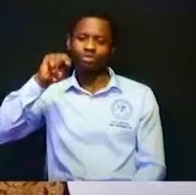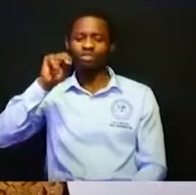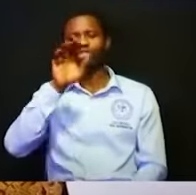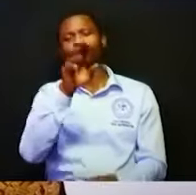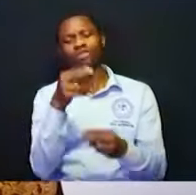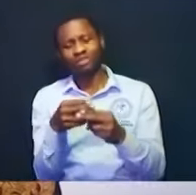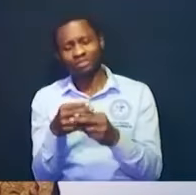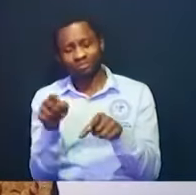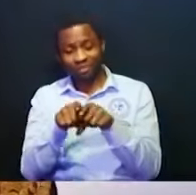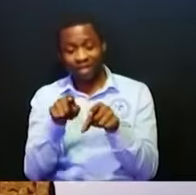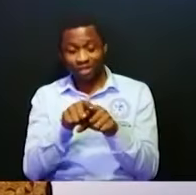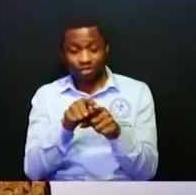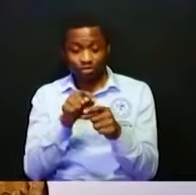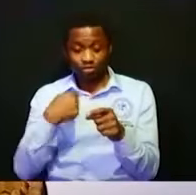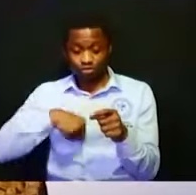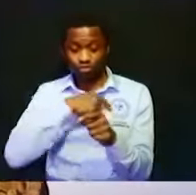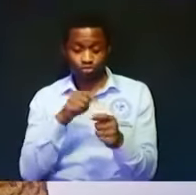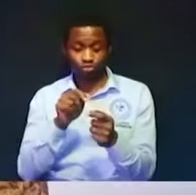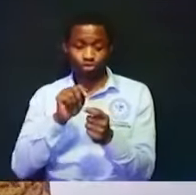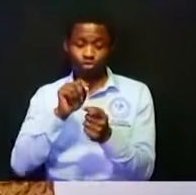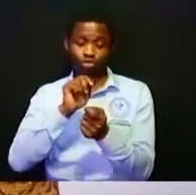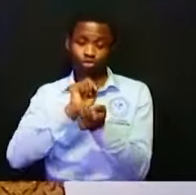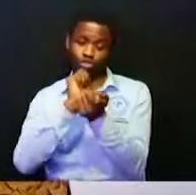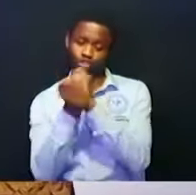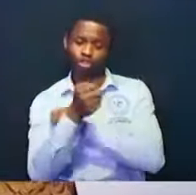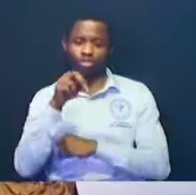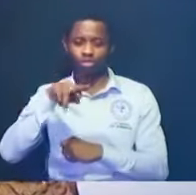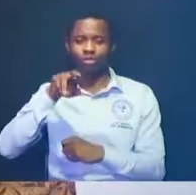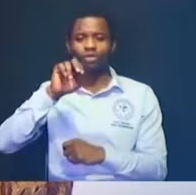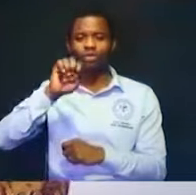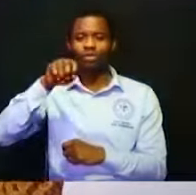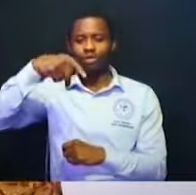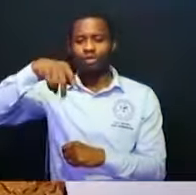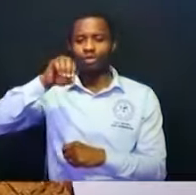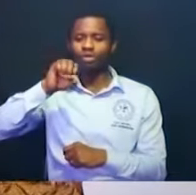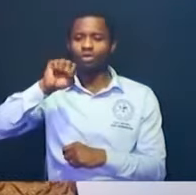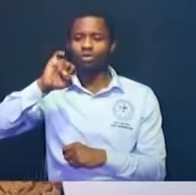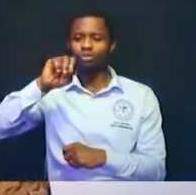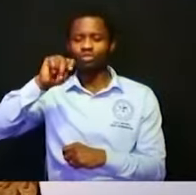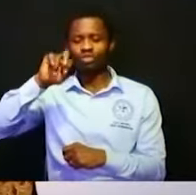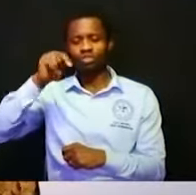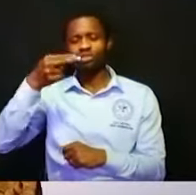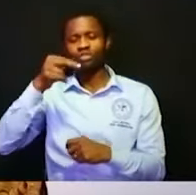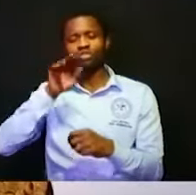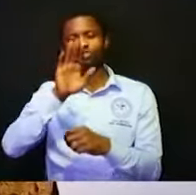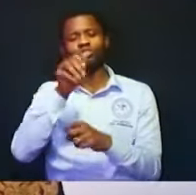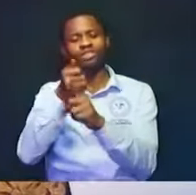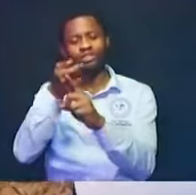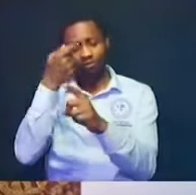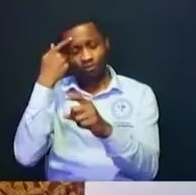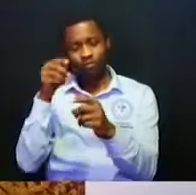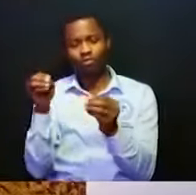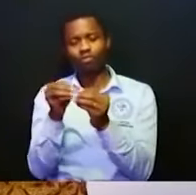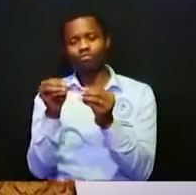for maximum impact in our society. Bra, ye she ye ho den ye tumi nya nsunsanso akese e wo aman mu. Now reposition your name. Modern